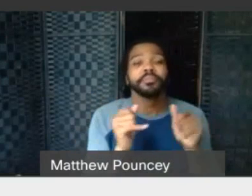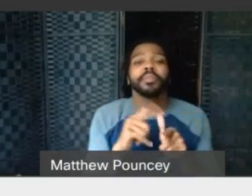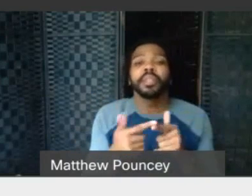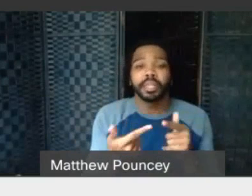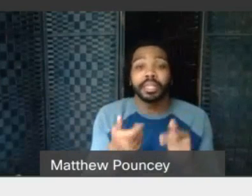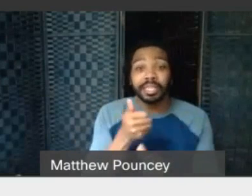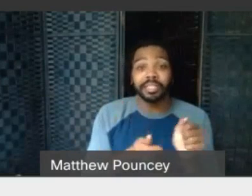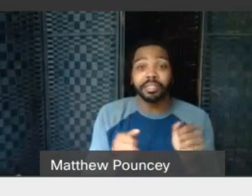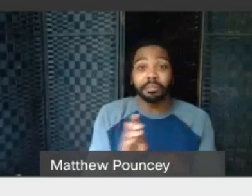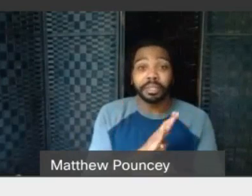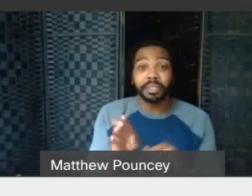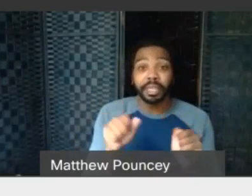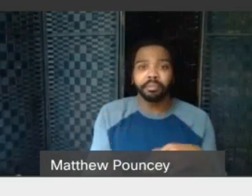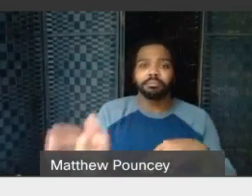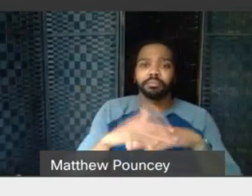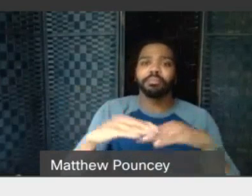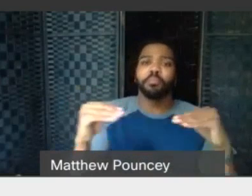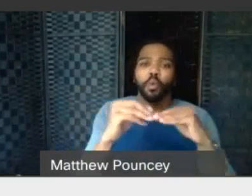greater restrictions if they choose.